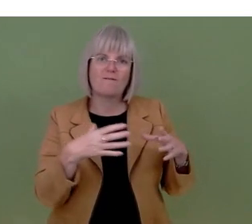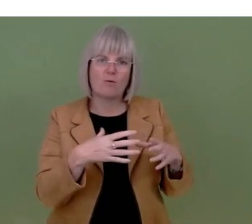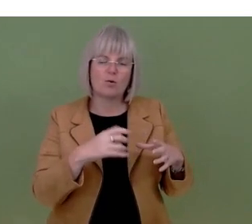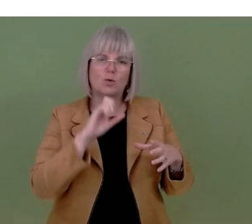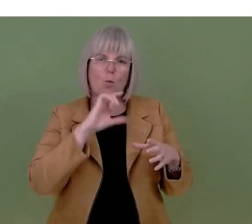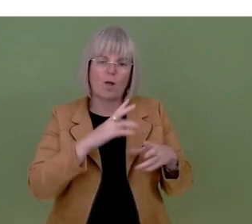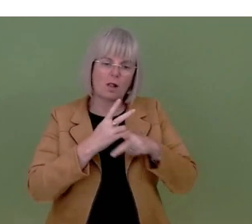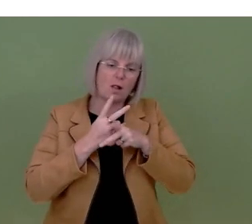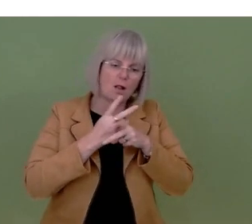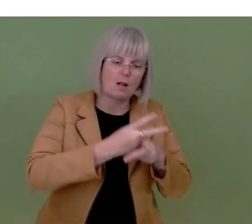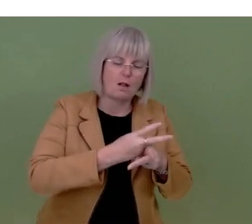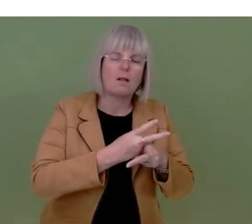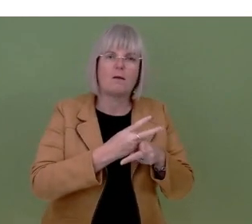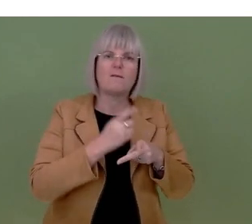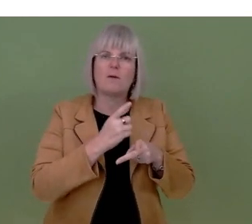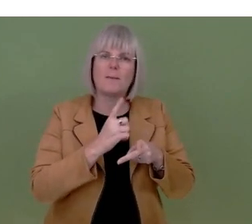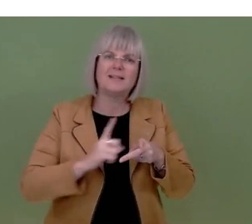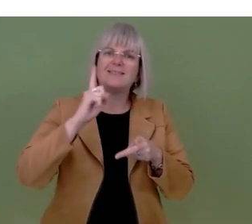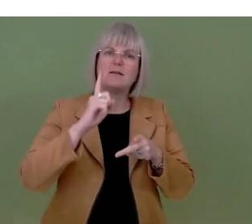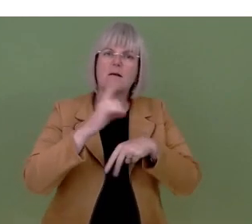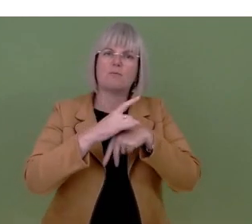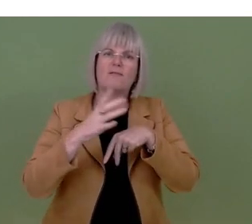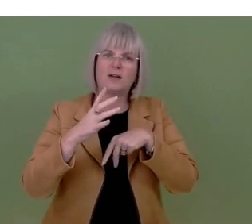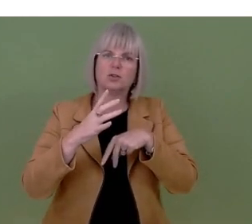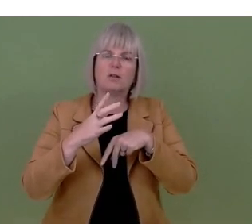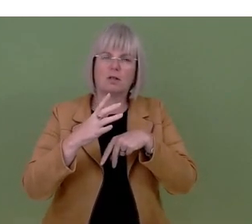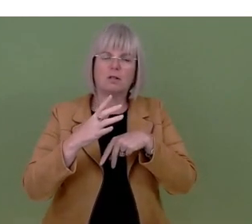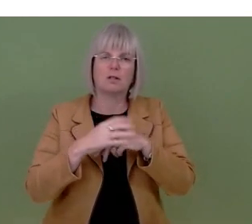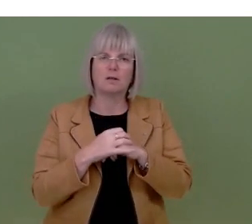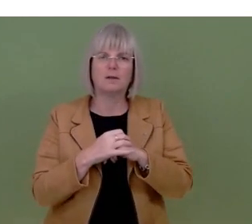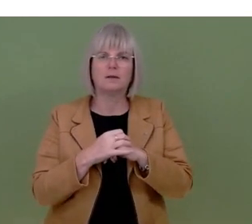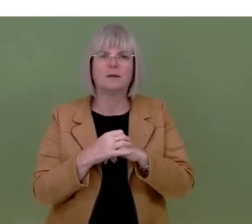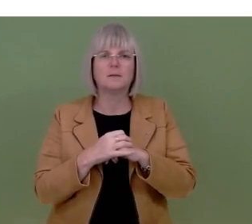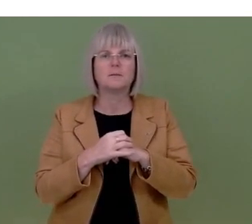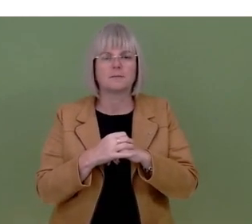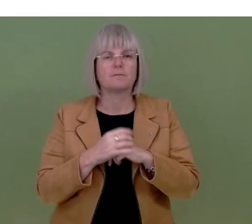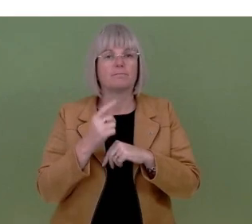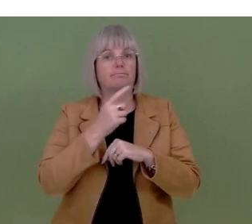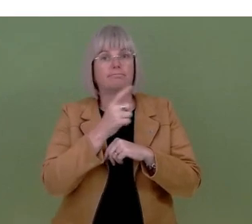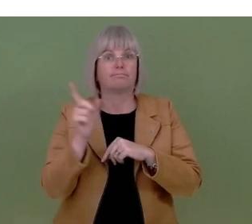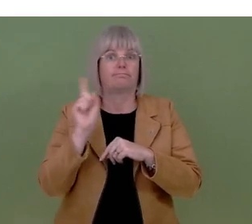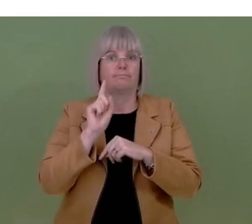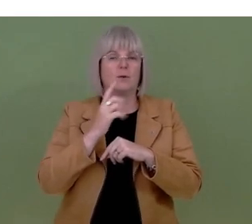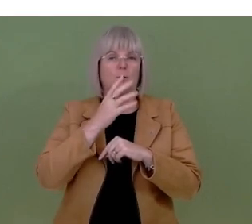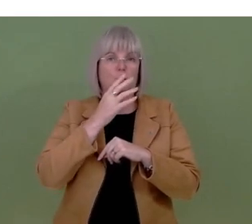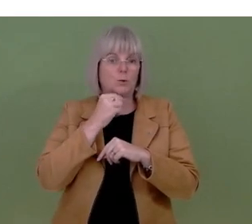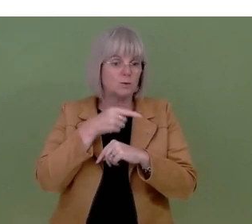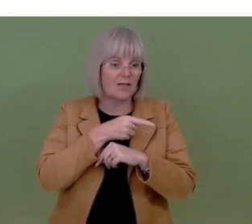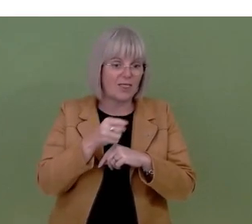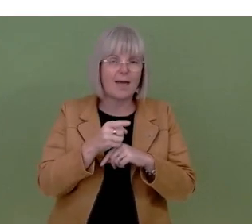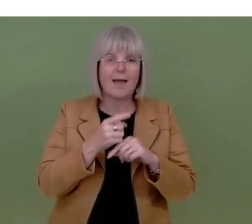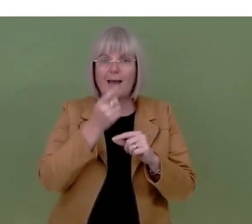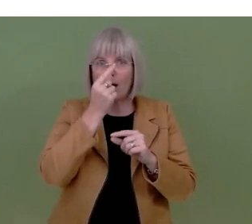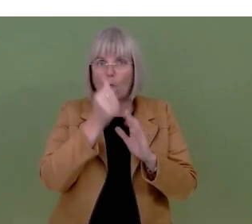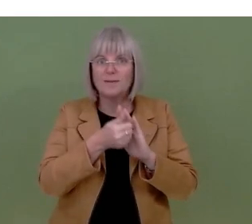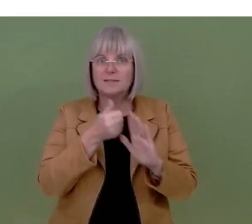of more senior professionals, freeing those senior professionals to use their competencies where they're more needed. So